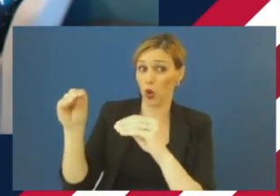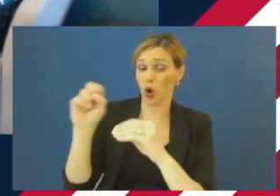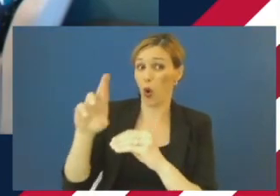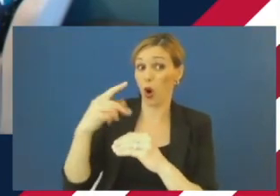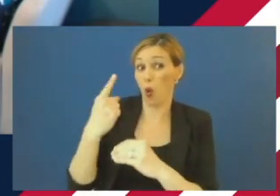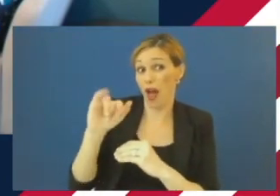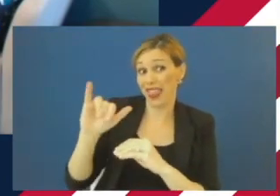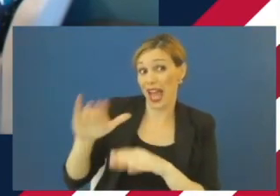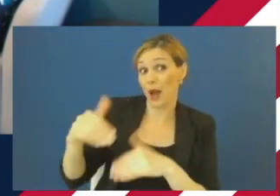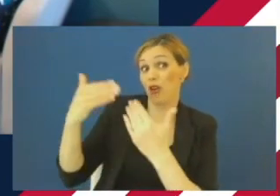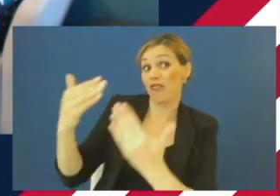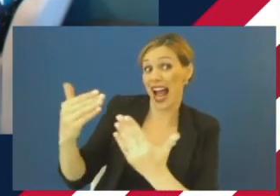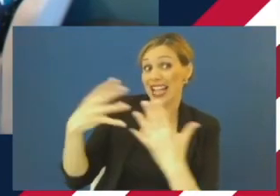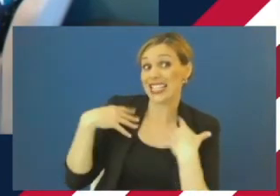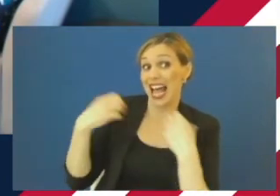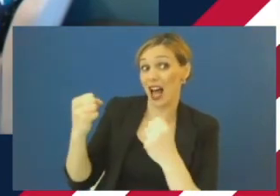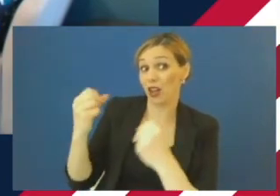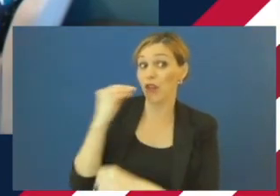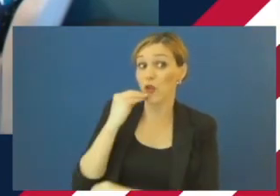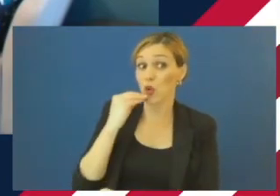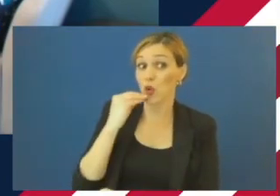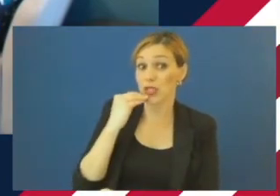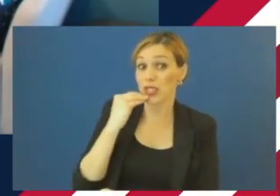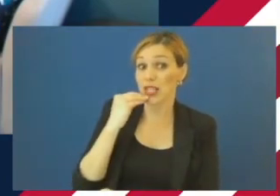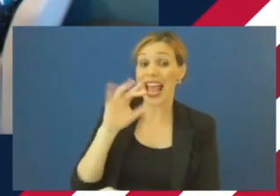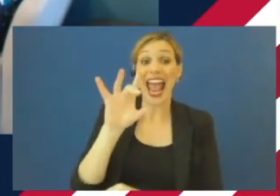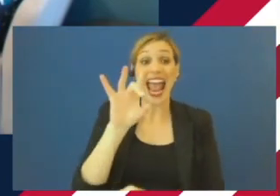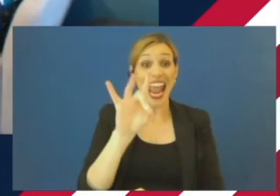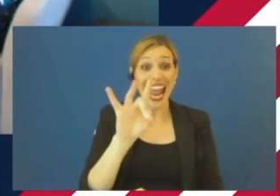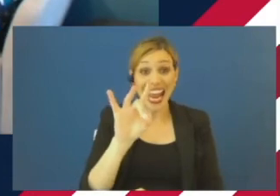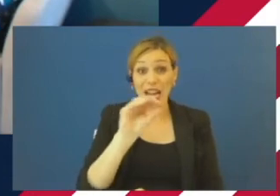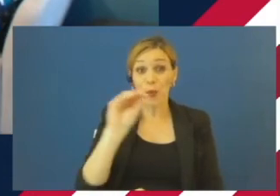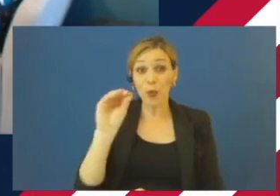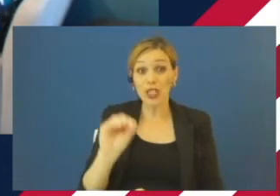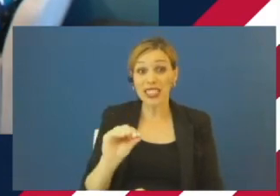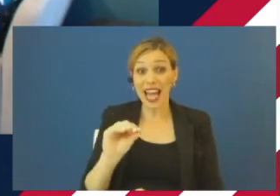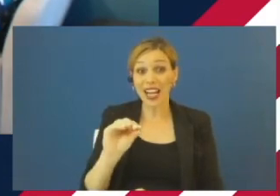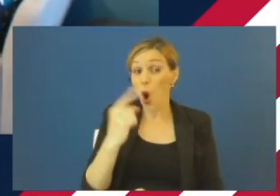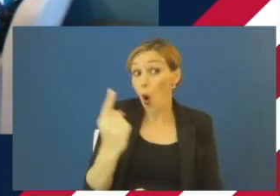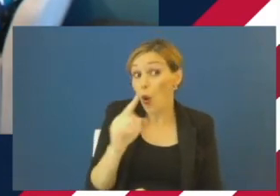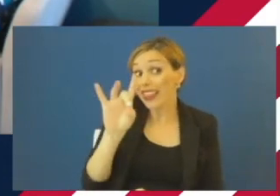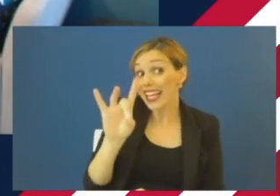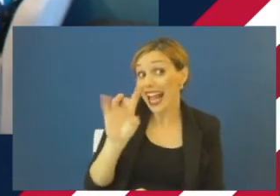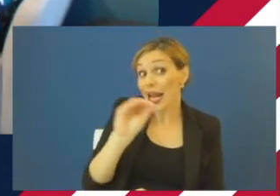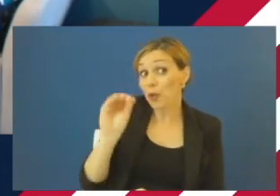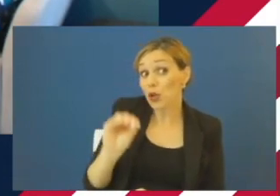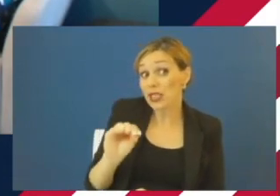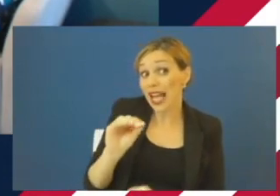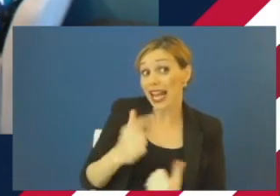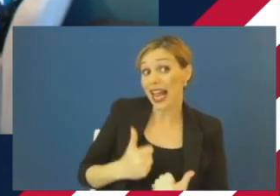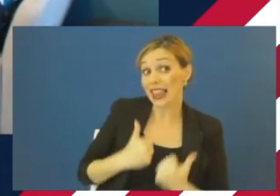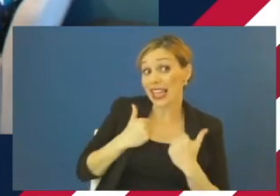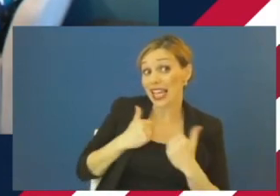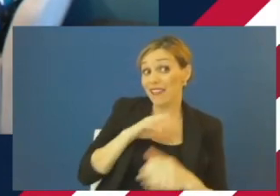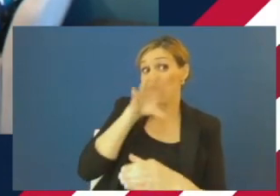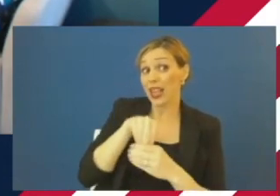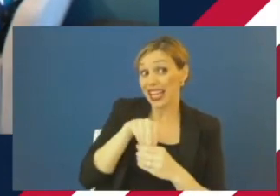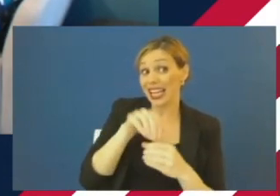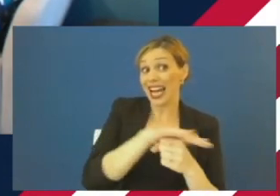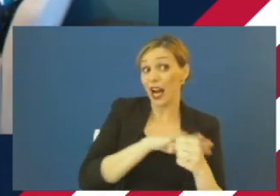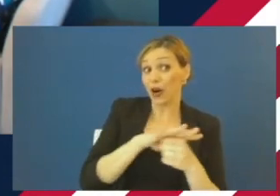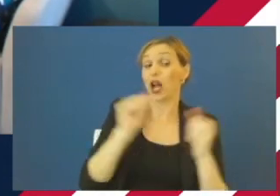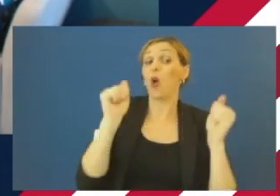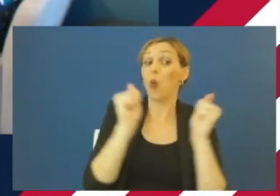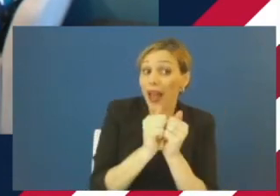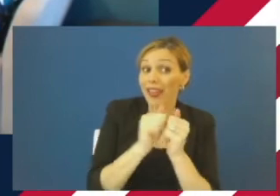African Americans live in a census tract with a full service grocery store. So if